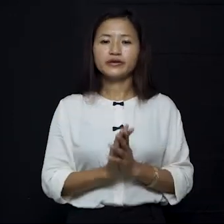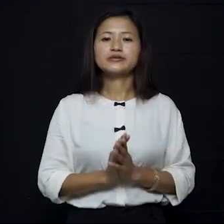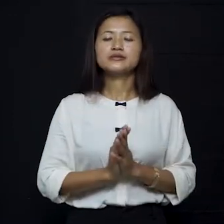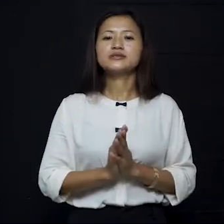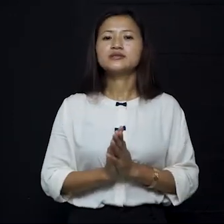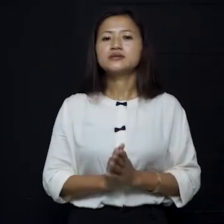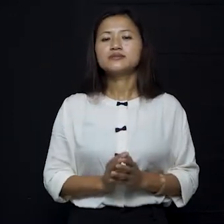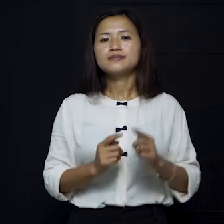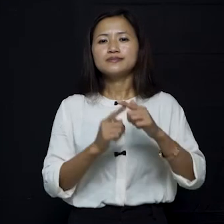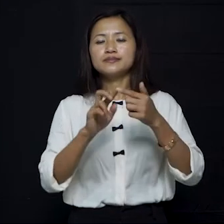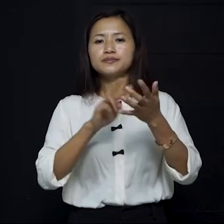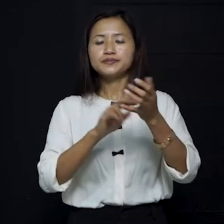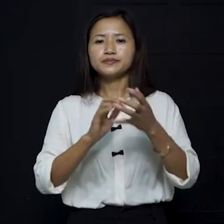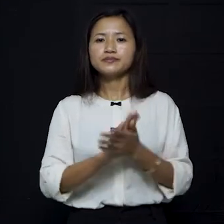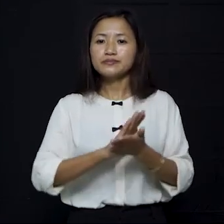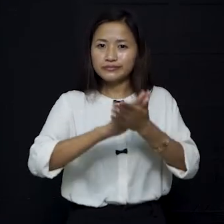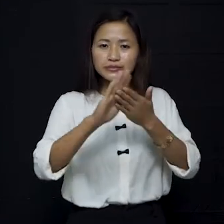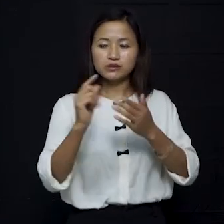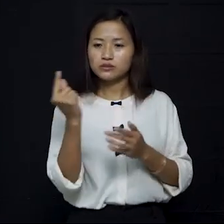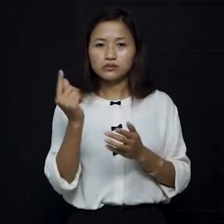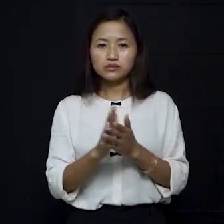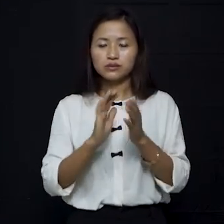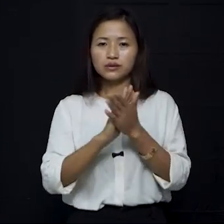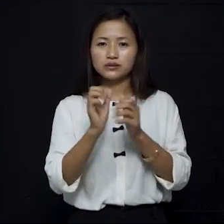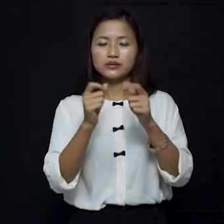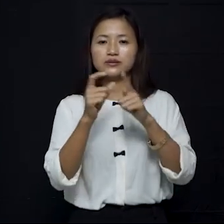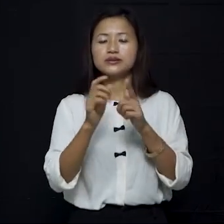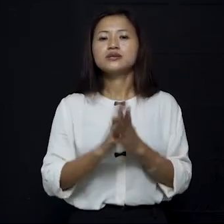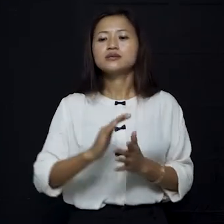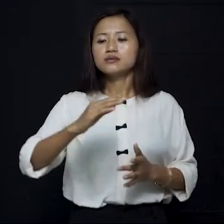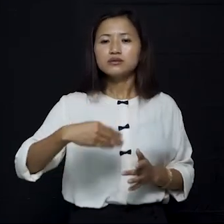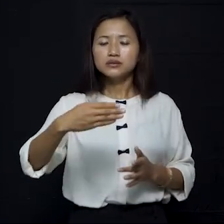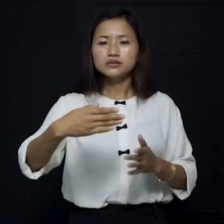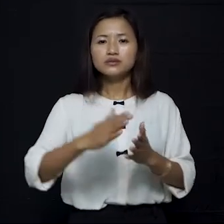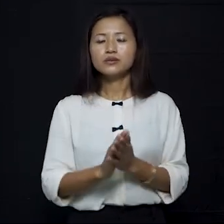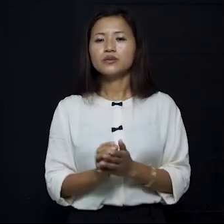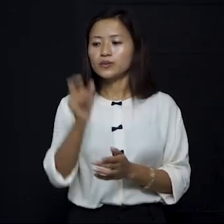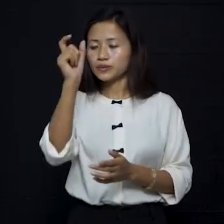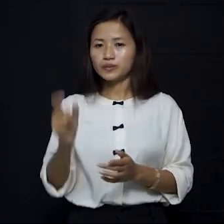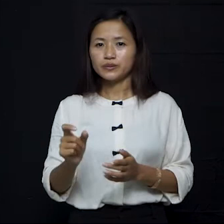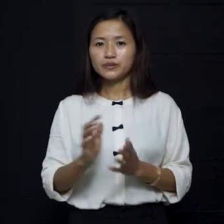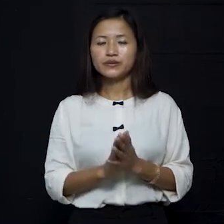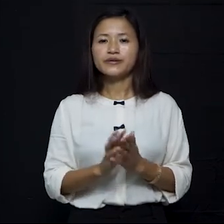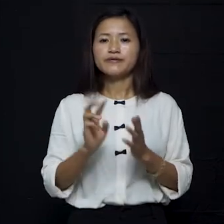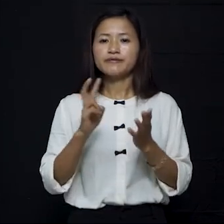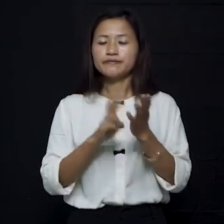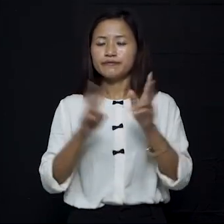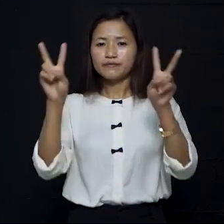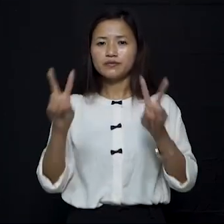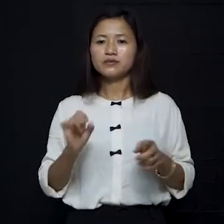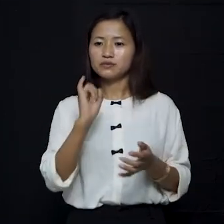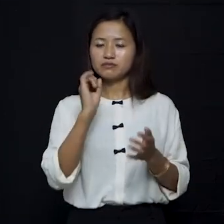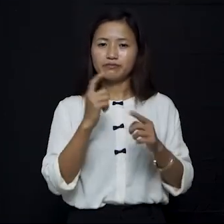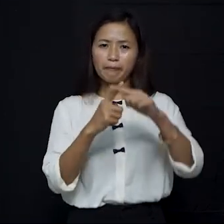gave us the permission to use the word had, okay? Continuous had given us the word verb plus ing. It